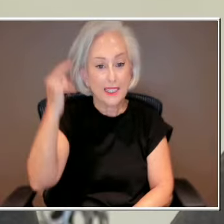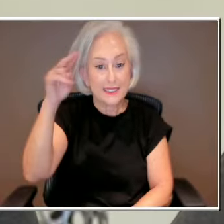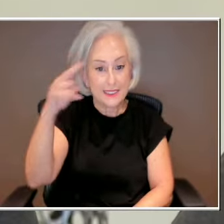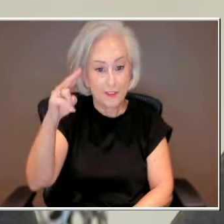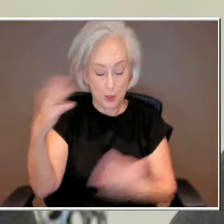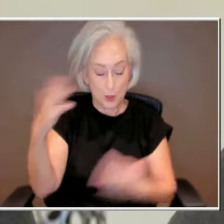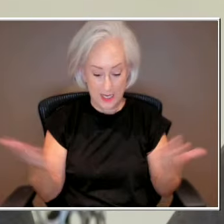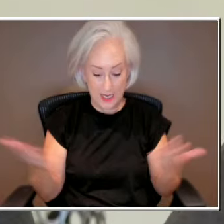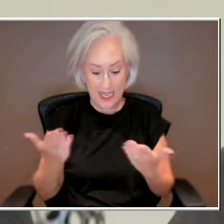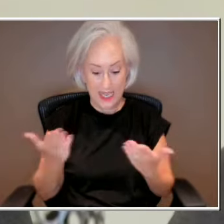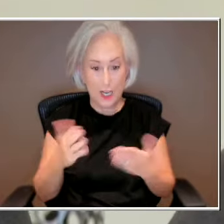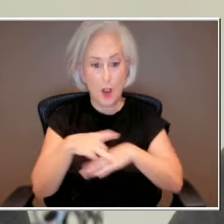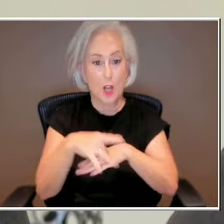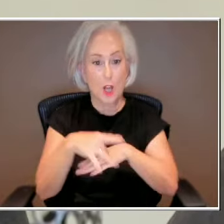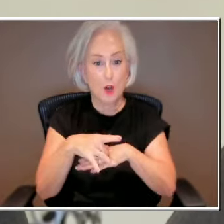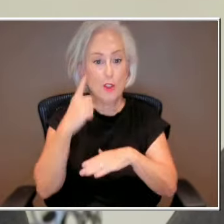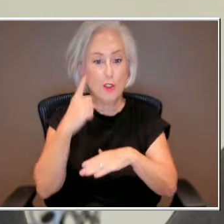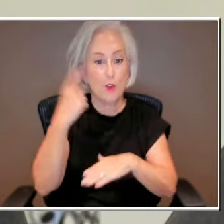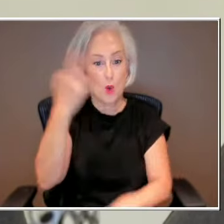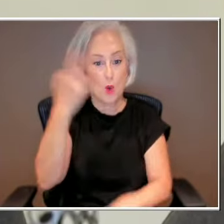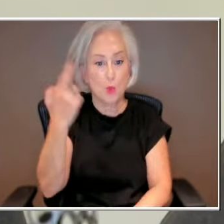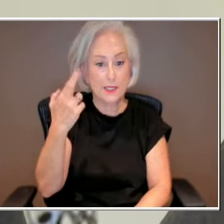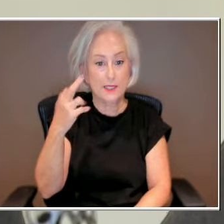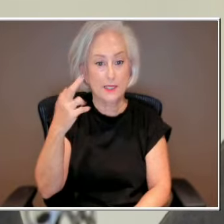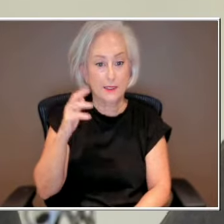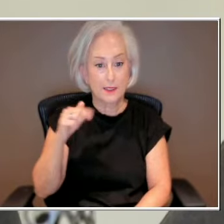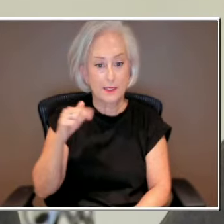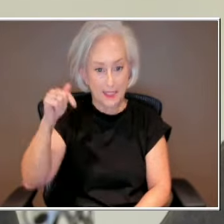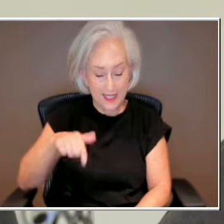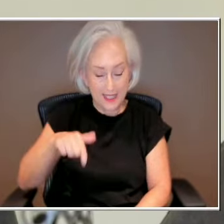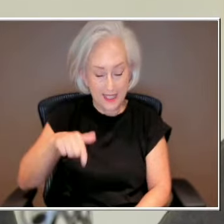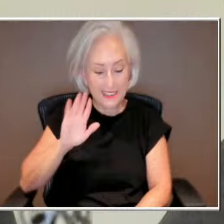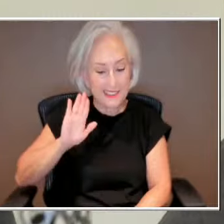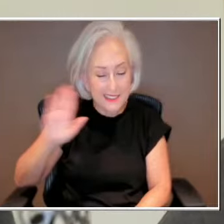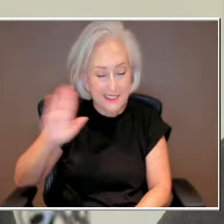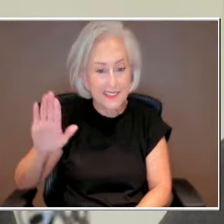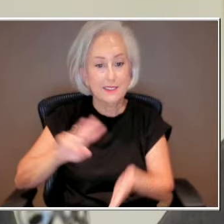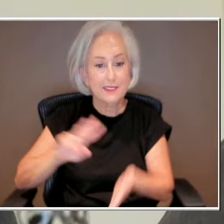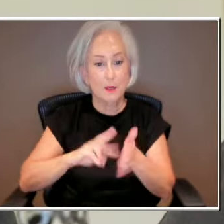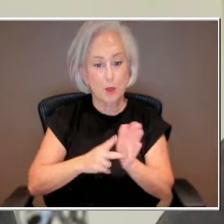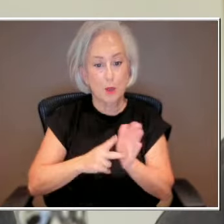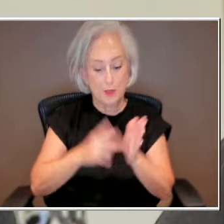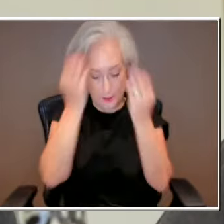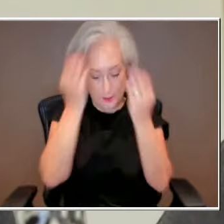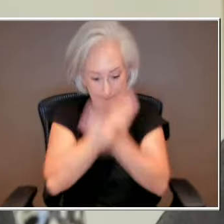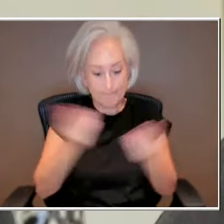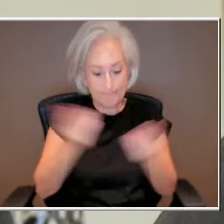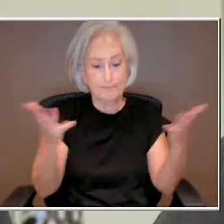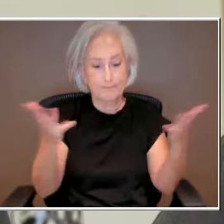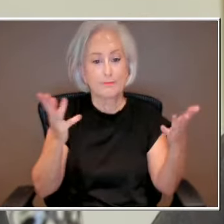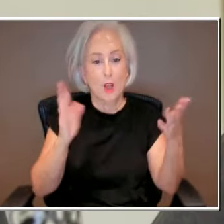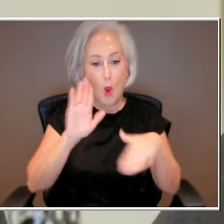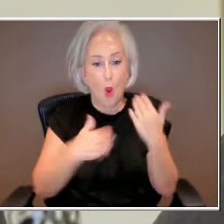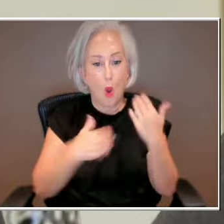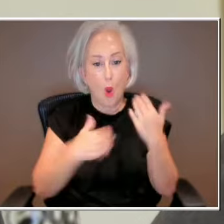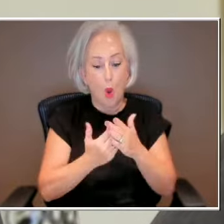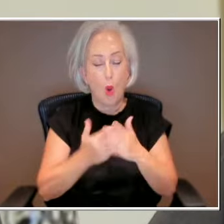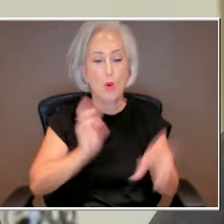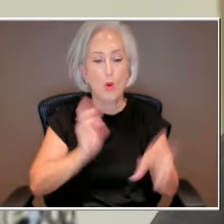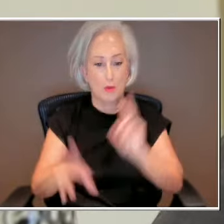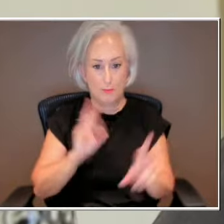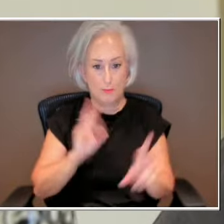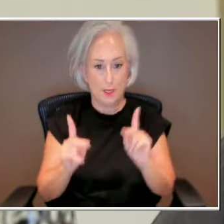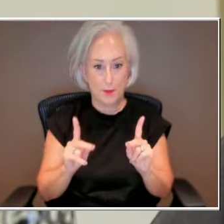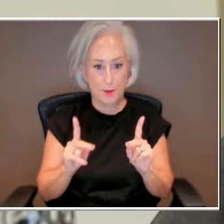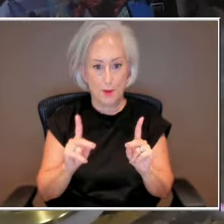purpose, and this is his purpose, to get this message out to all mankind that breast cancer does